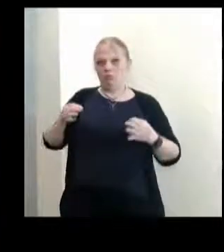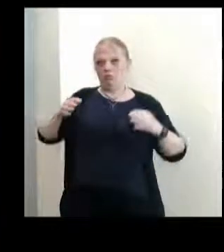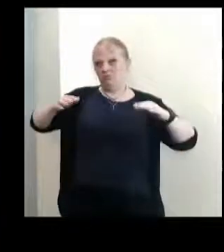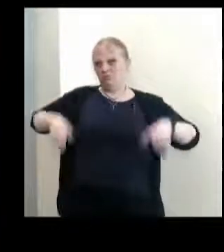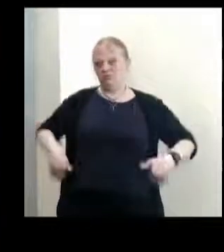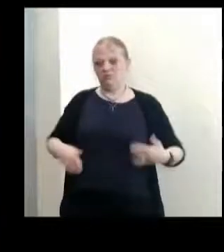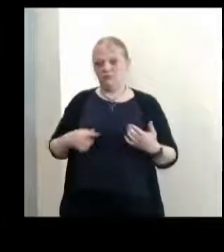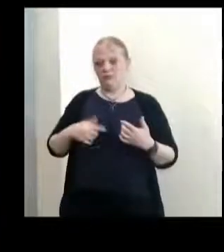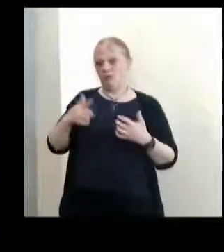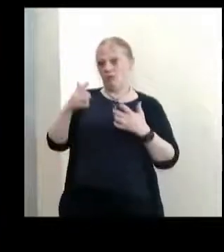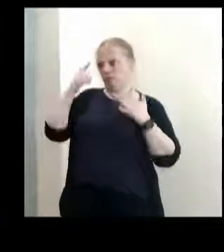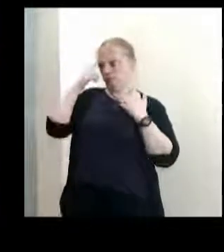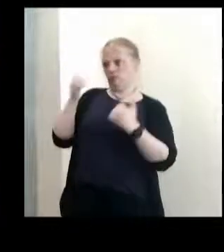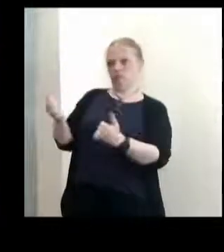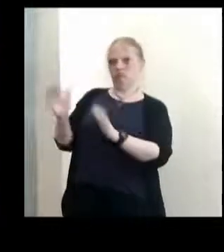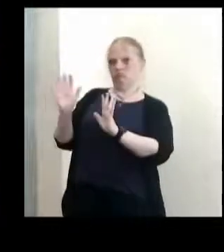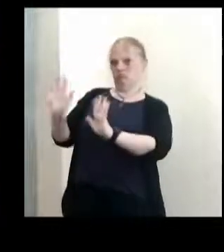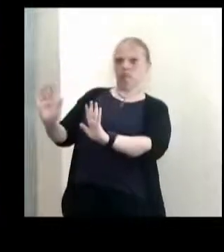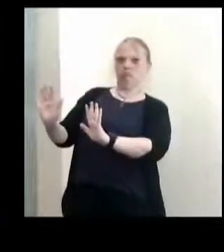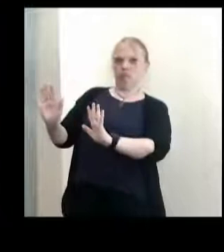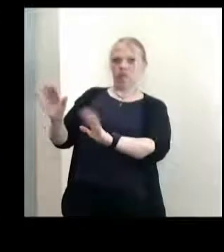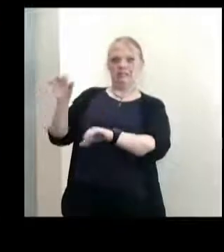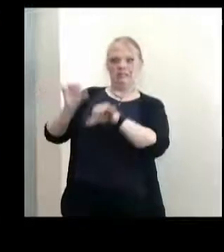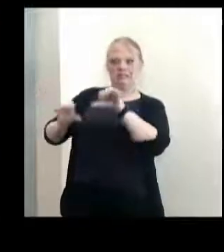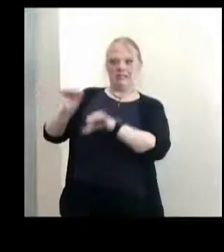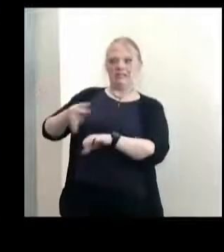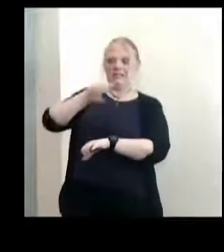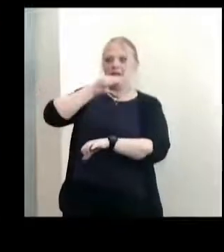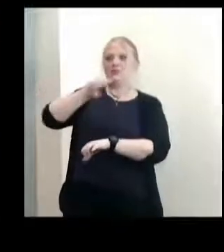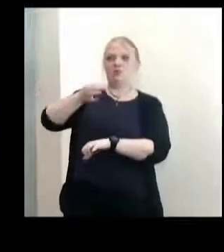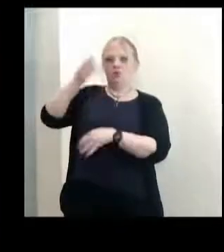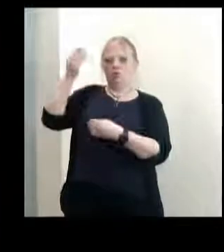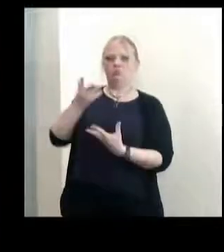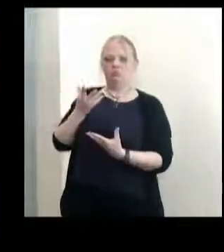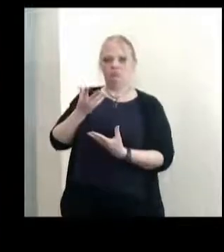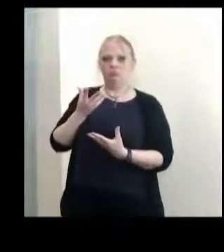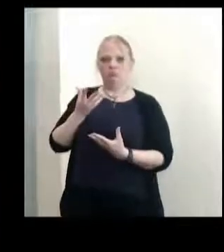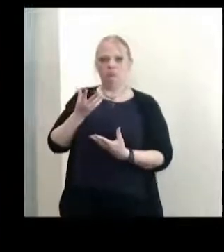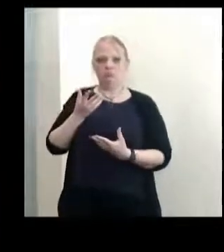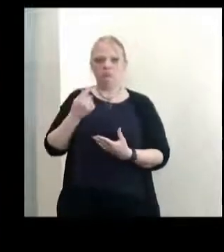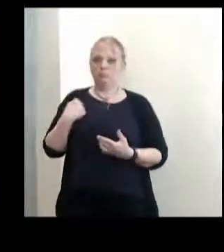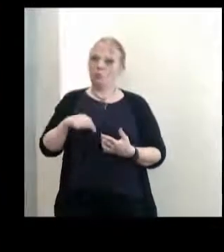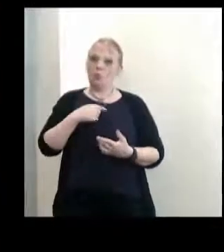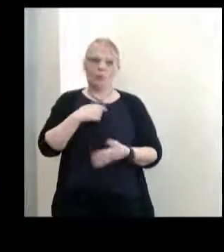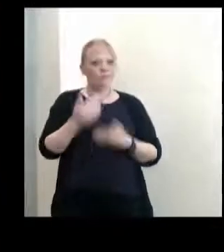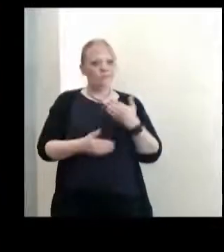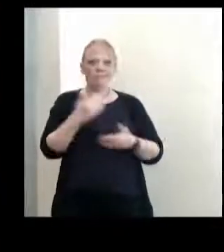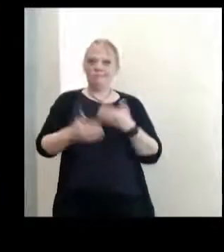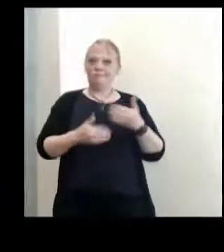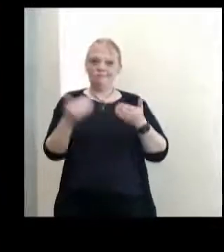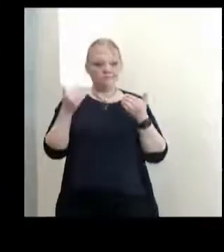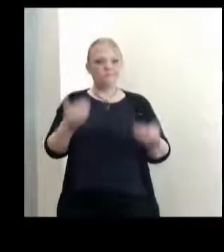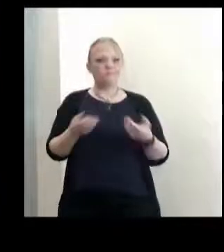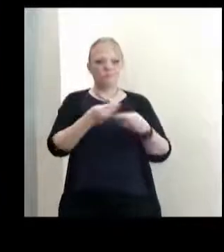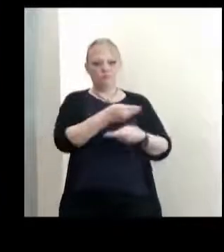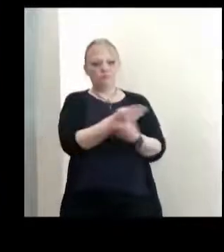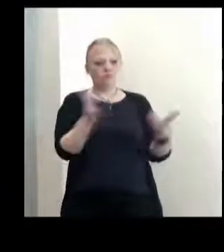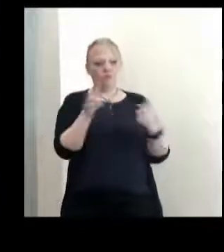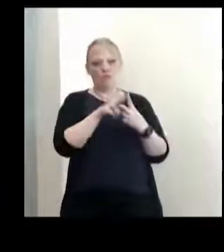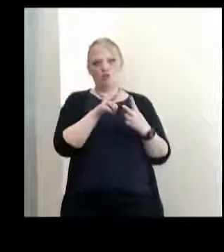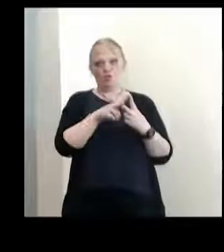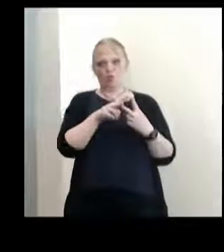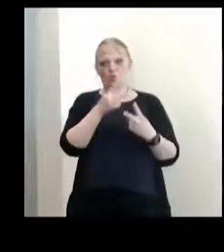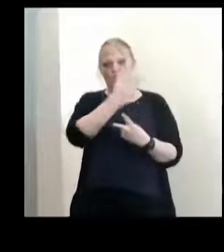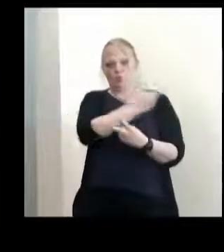to the scientists and the epidemiologists to tell us. So we're forging ahead with giving out our Moderna doses this